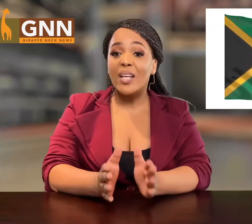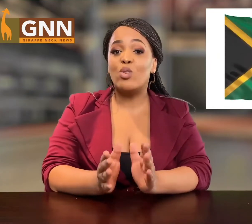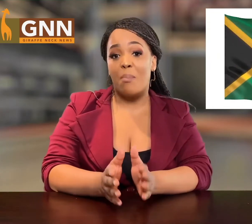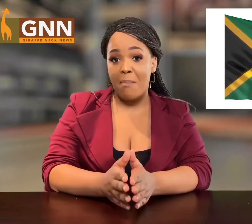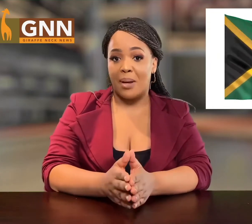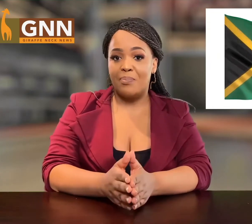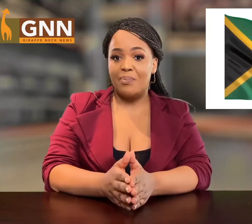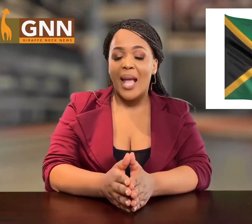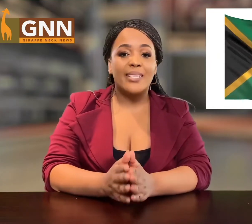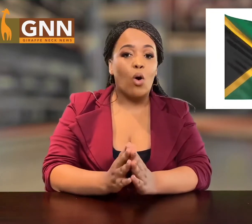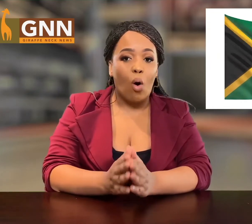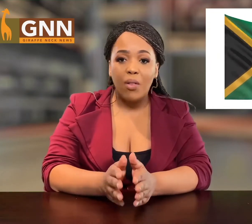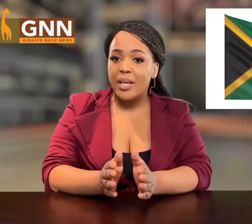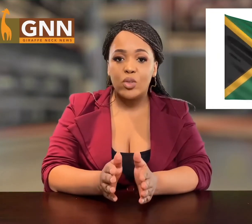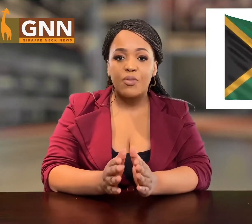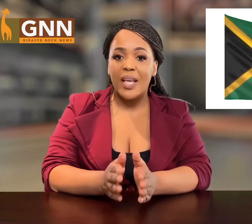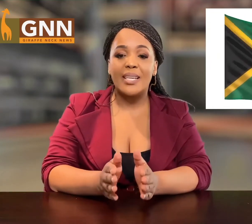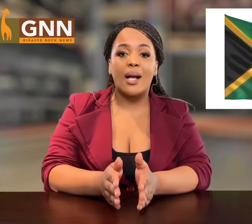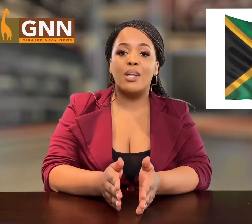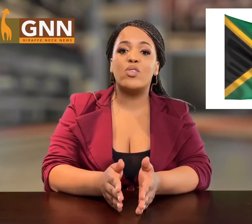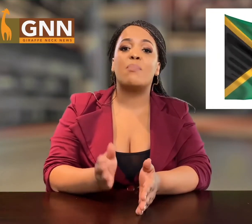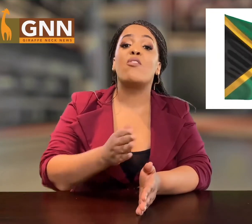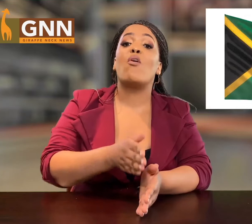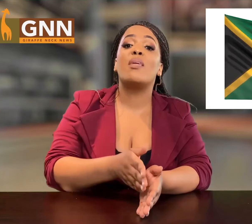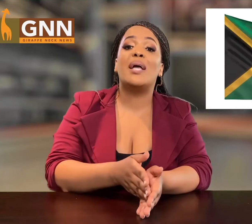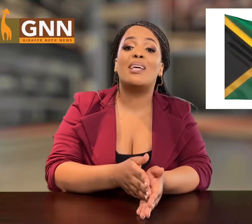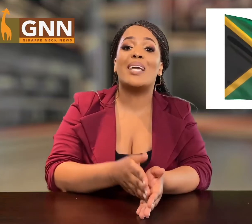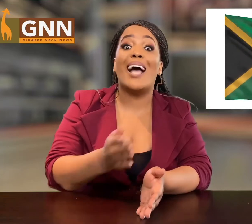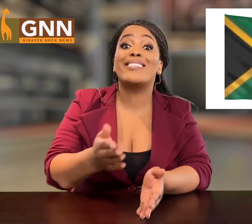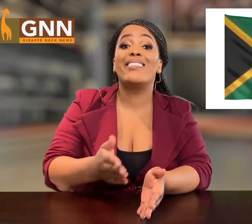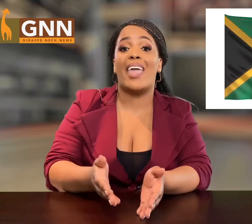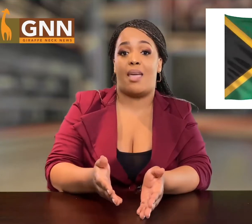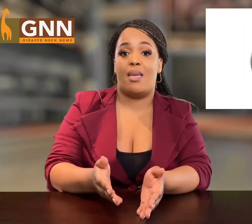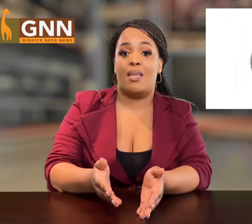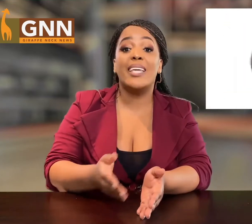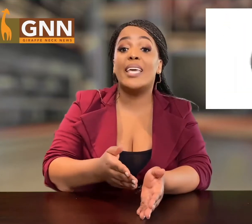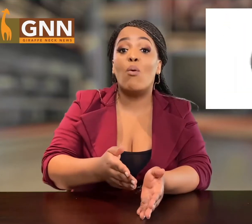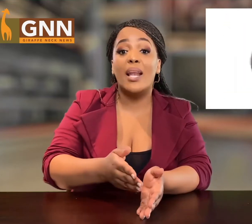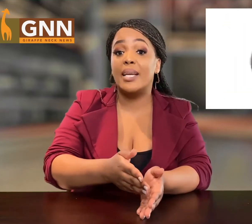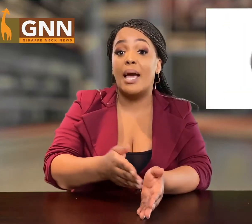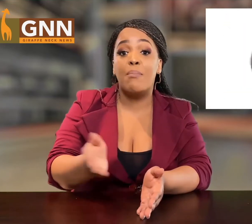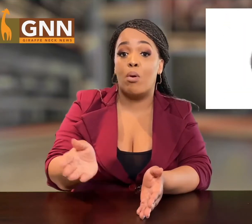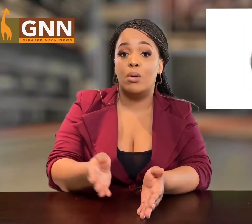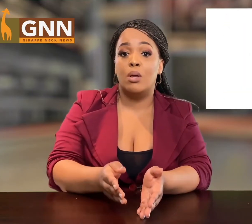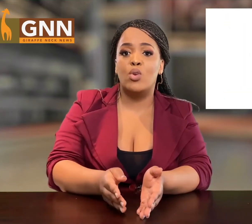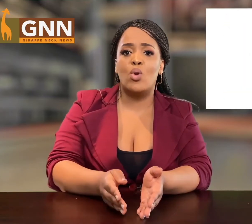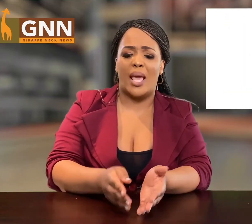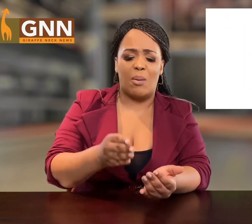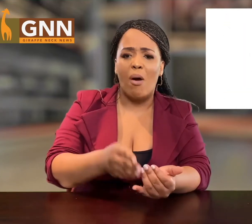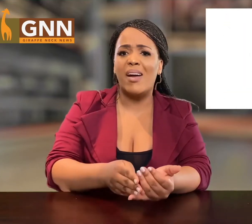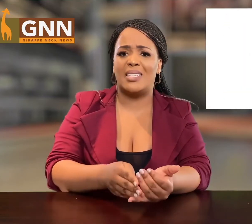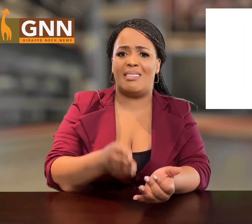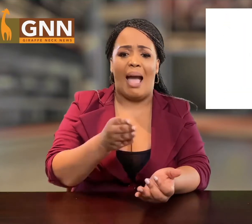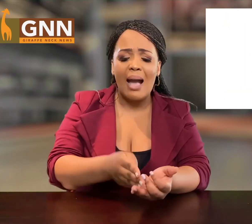The thing to remember is that all the issues facing our country before the pandemic are still there, ticking away like a time bomb. You know,